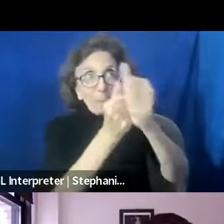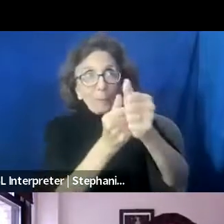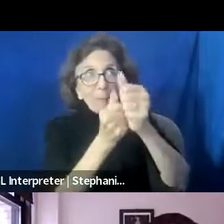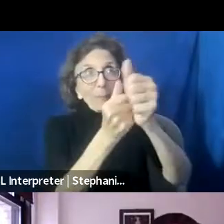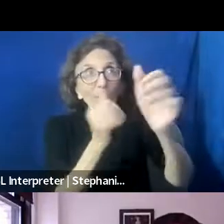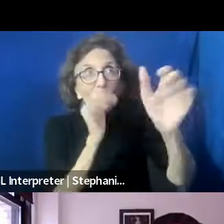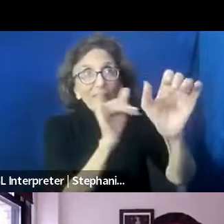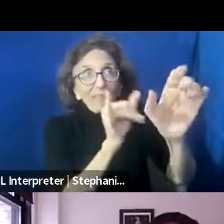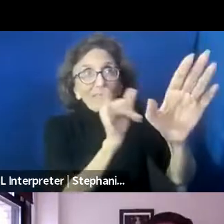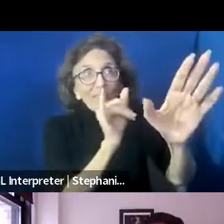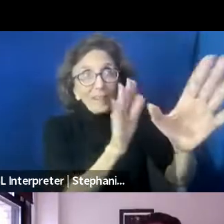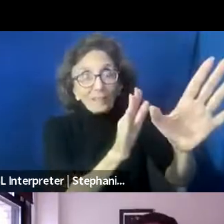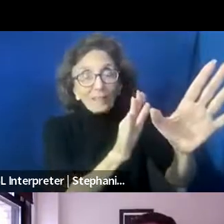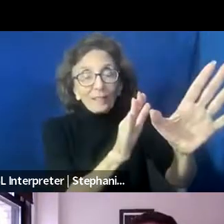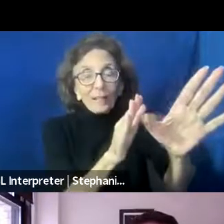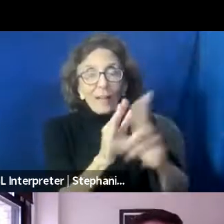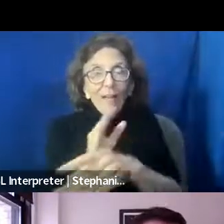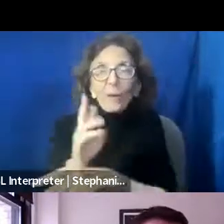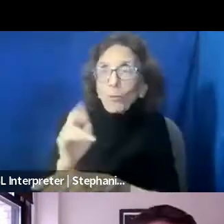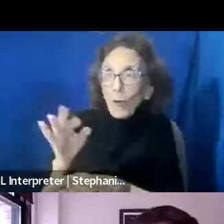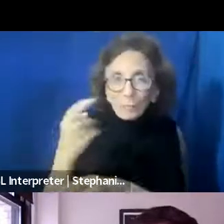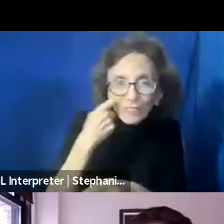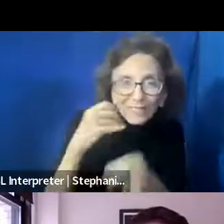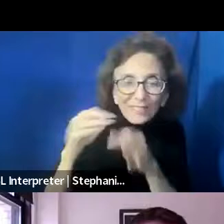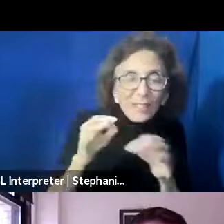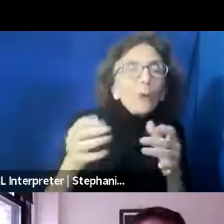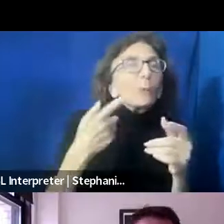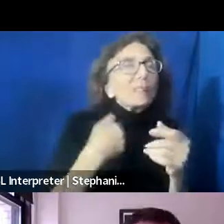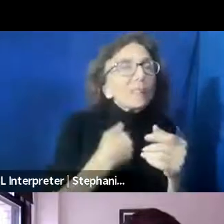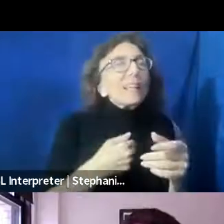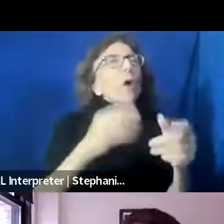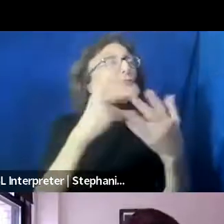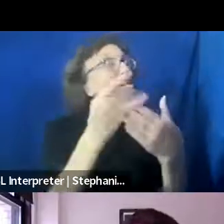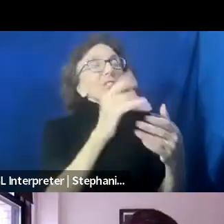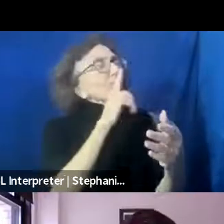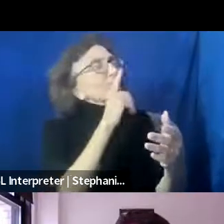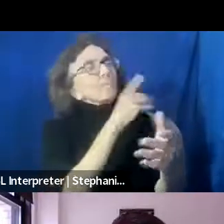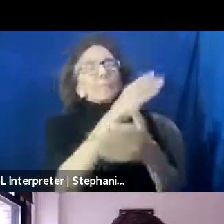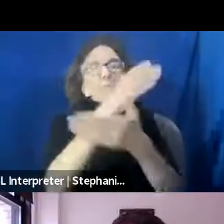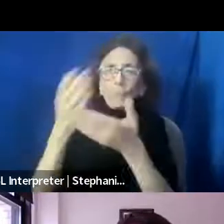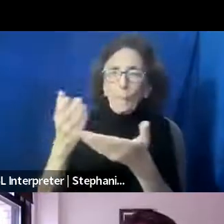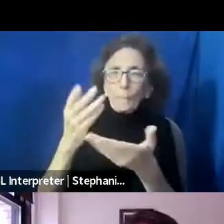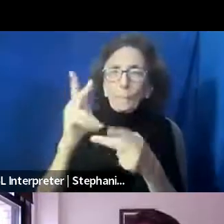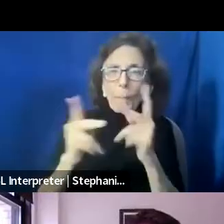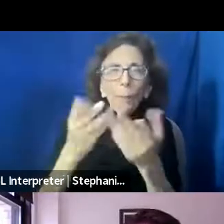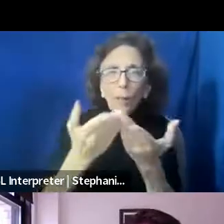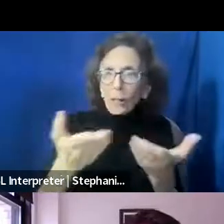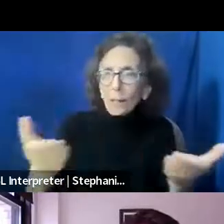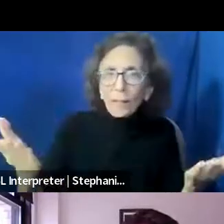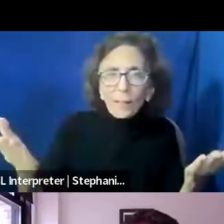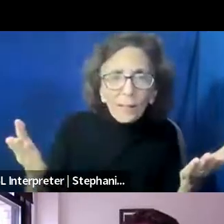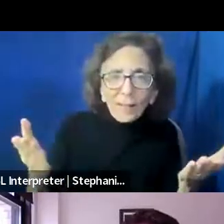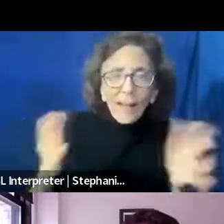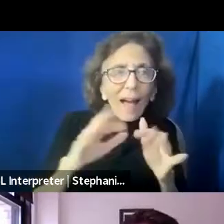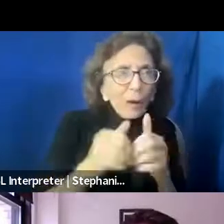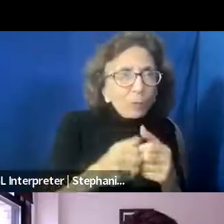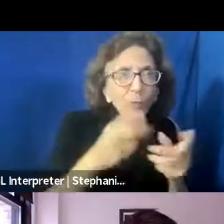say, how are we going to take care of the people that work with Playco? And